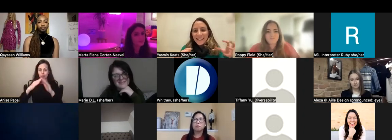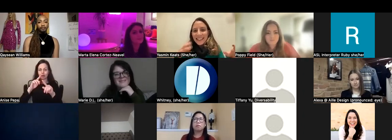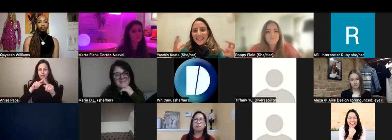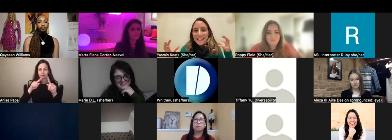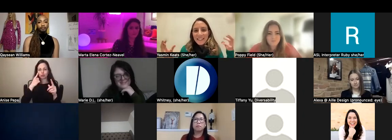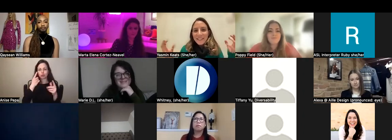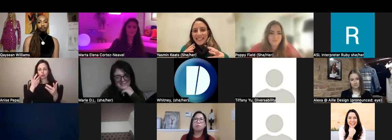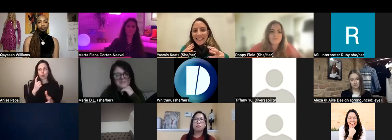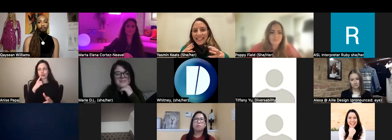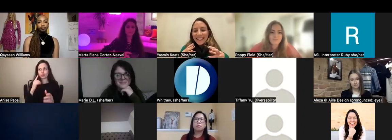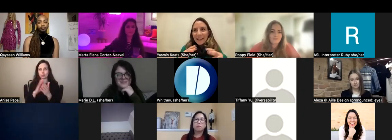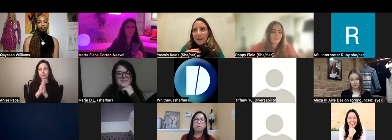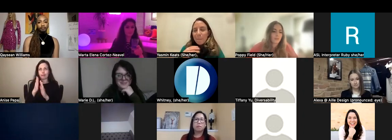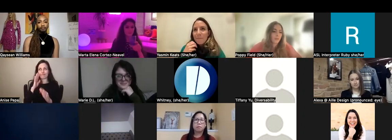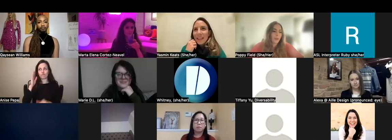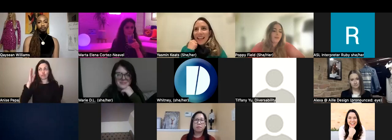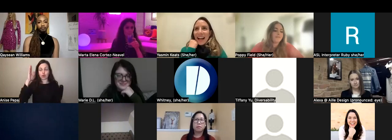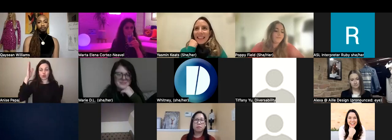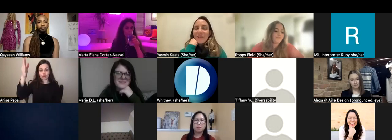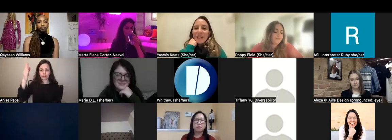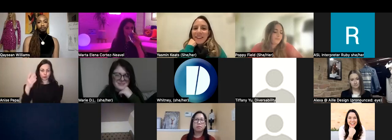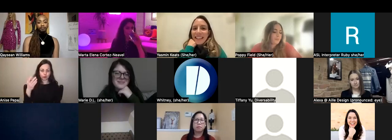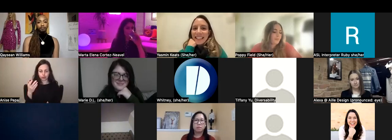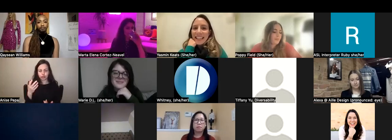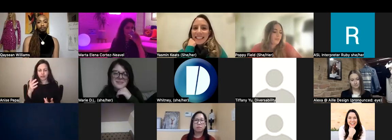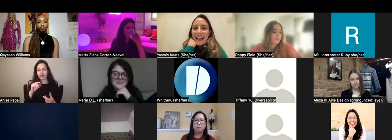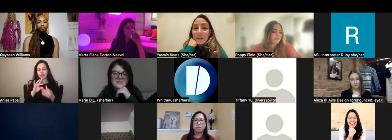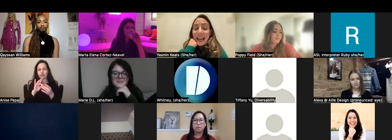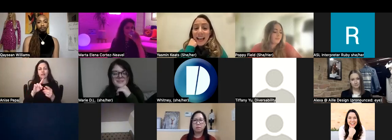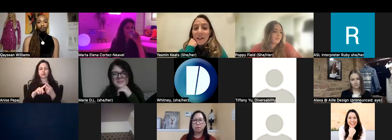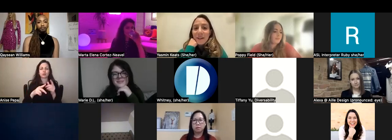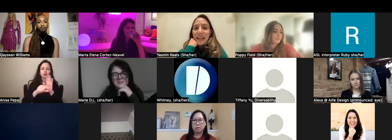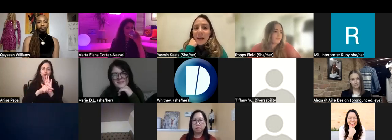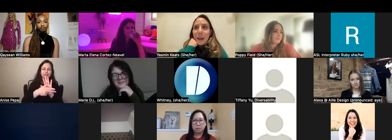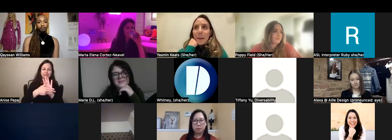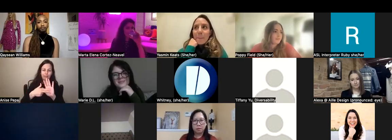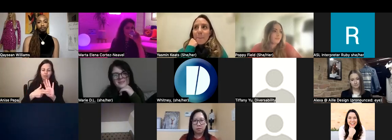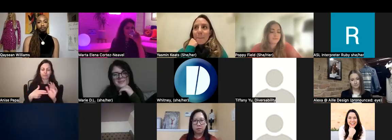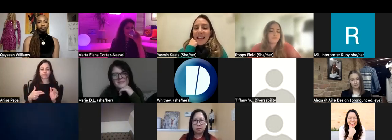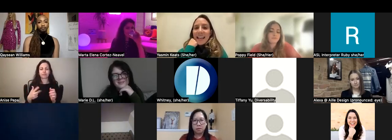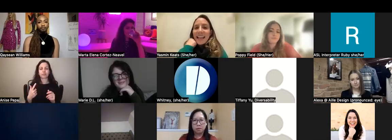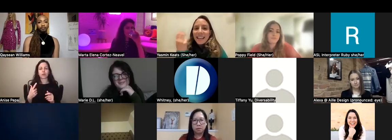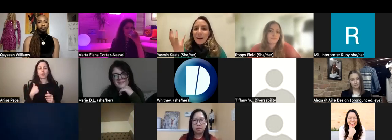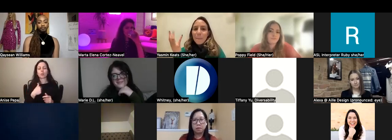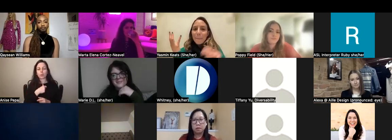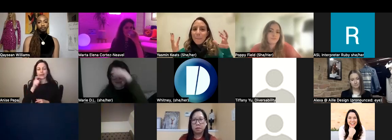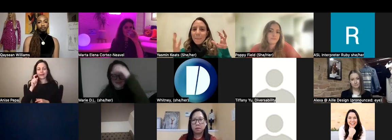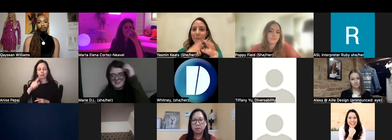because it kind of feeds into the stigma. I think what we really need to think is how do we make